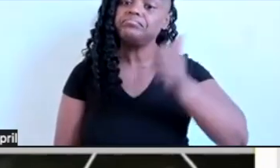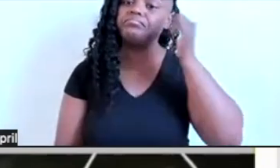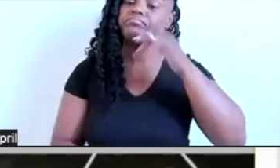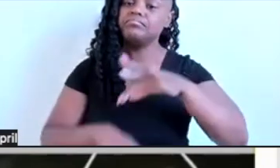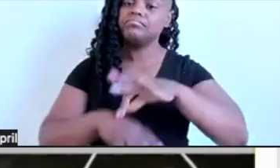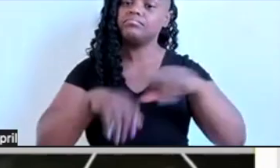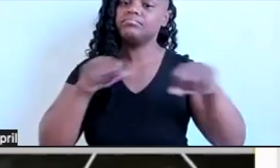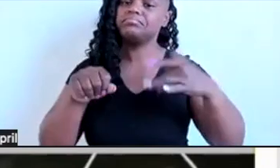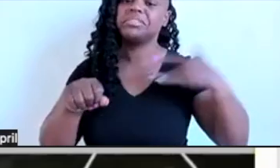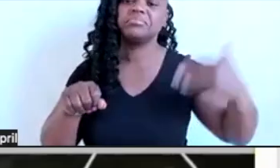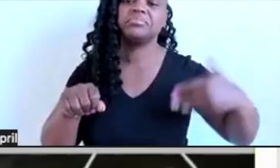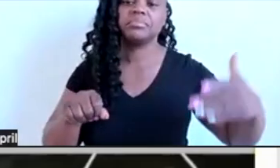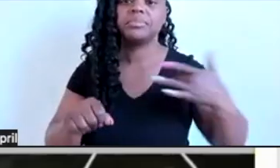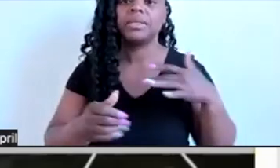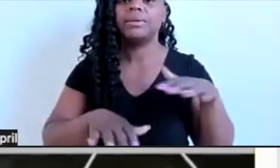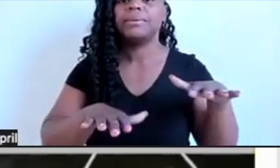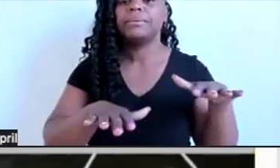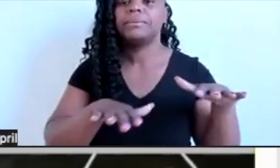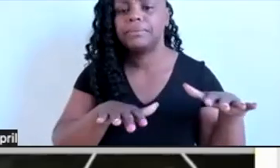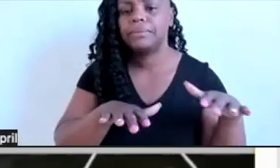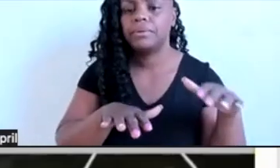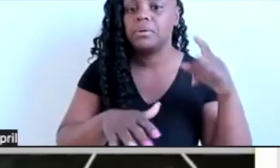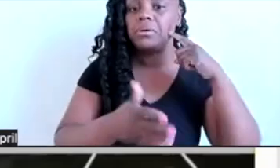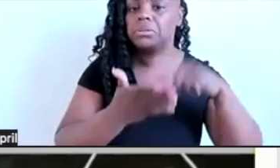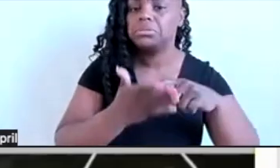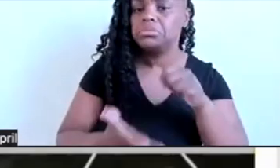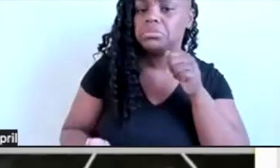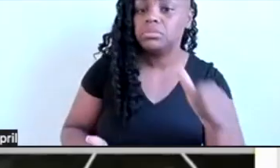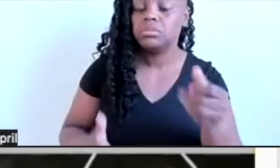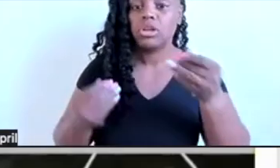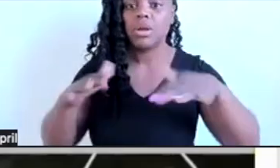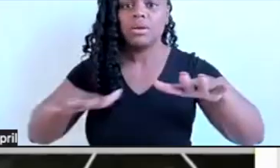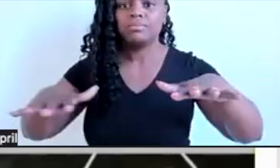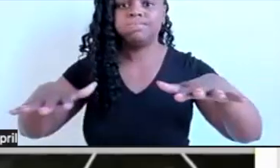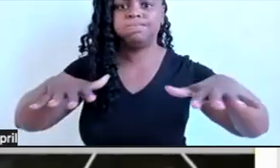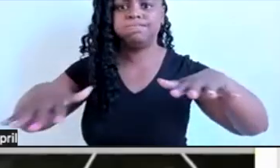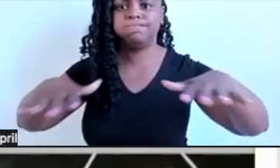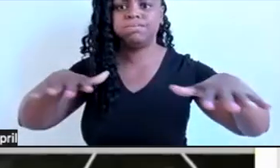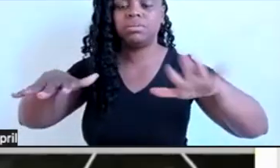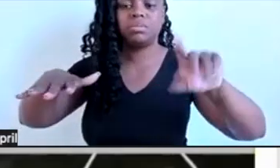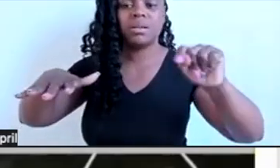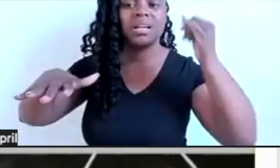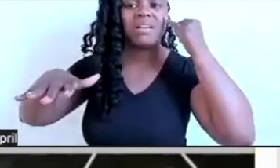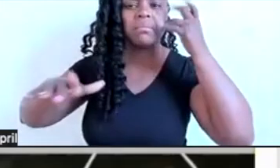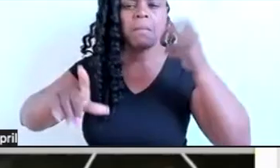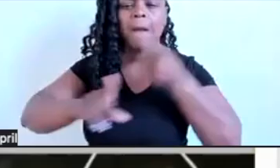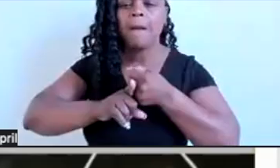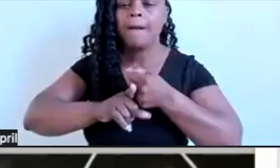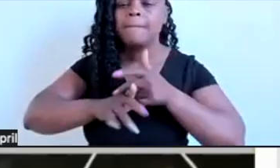When we have a big one, 911 center telephones are overloaded and first responders are overwhelmed with calls for